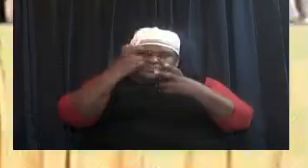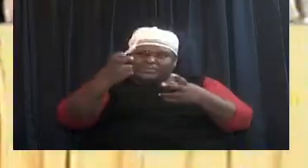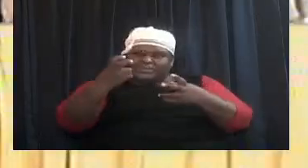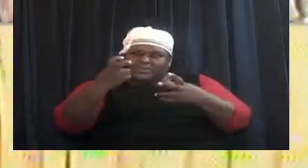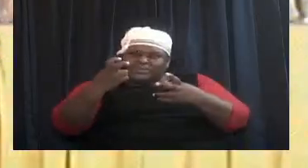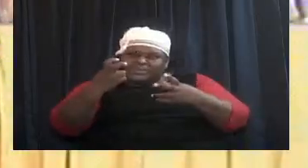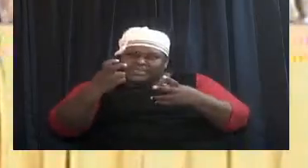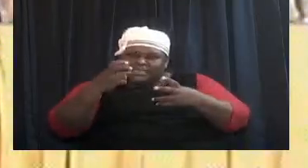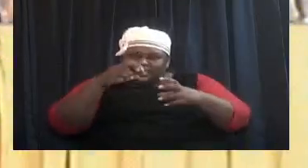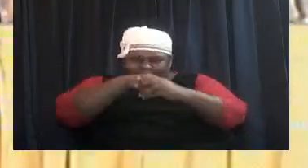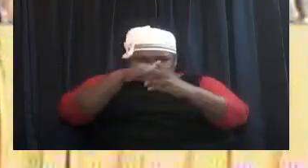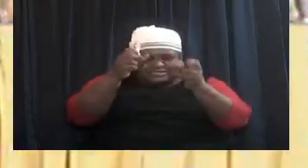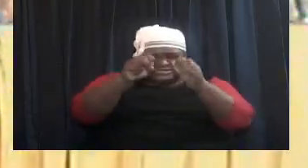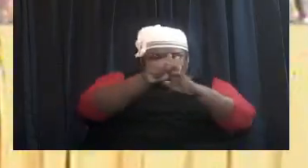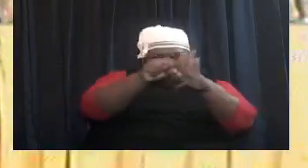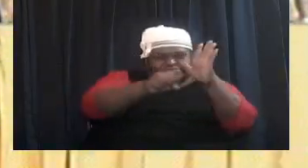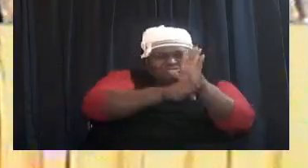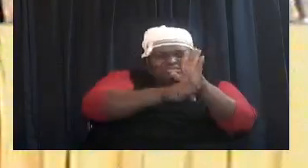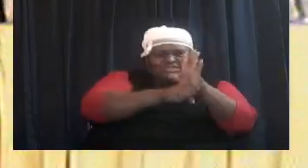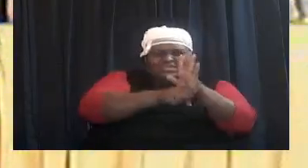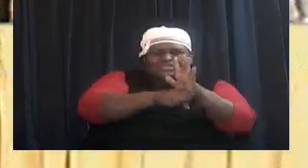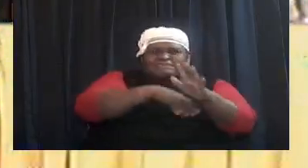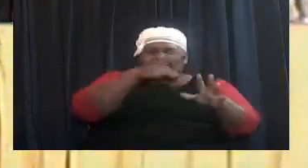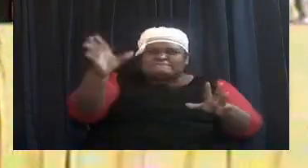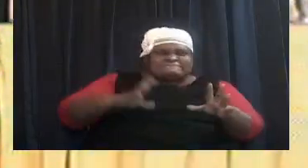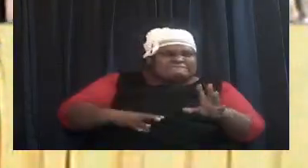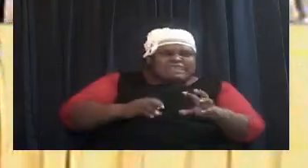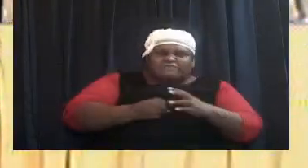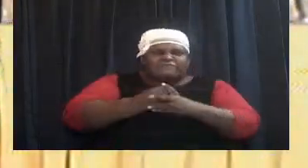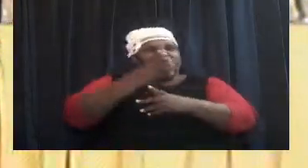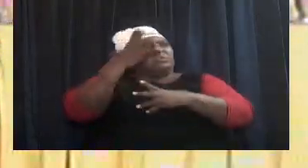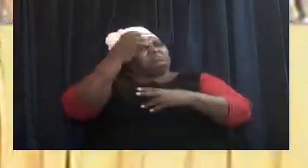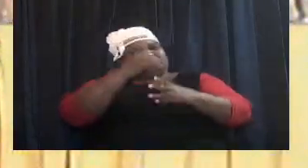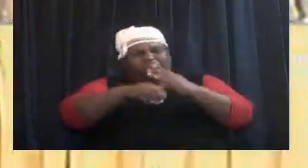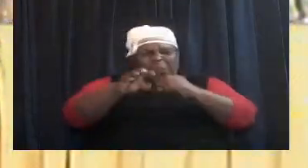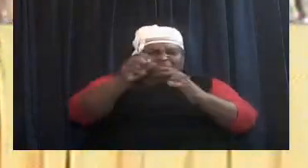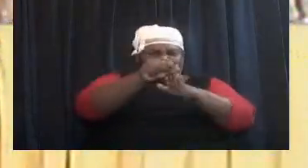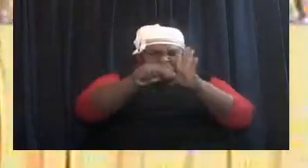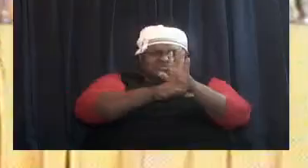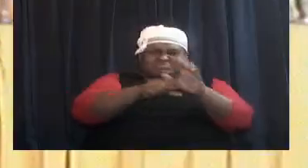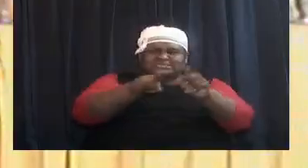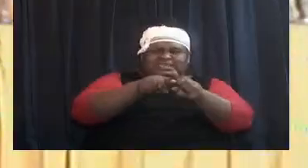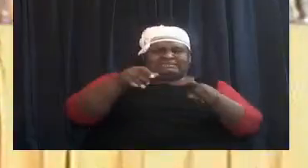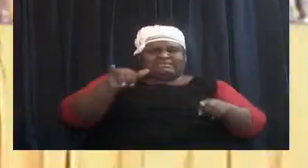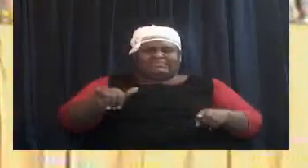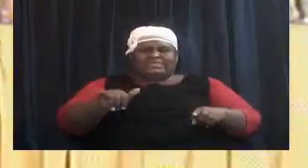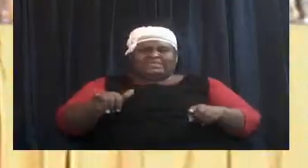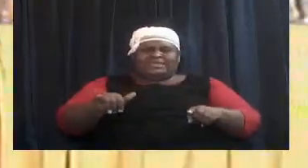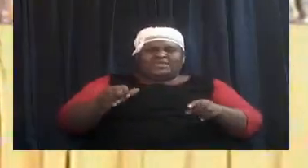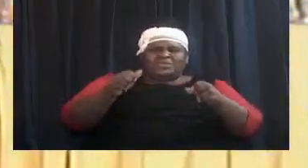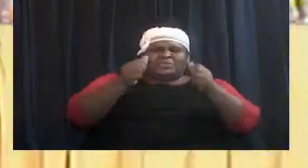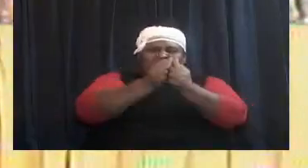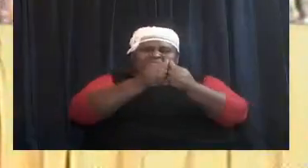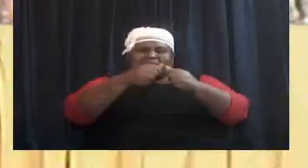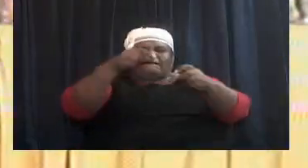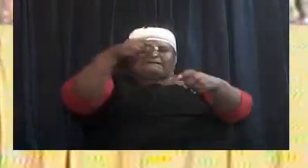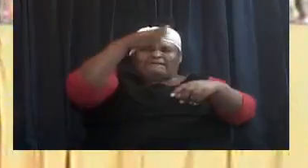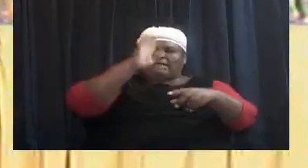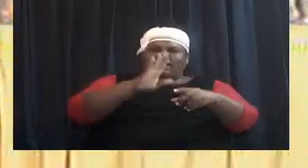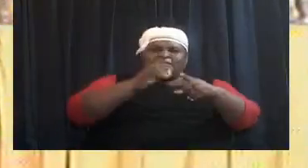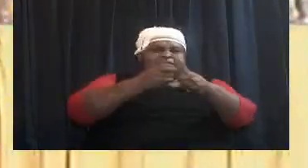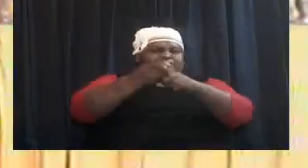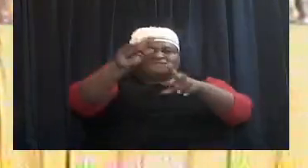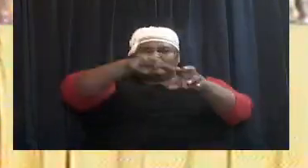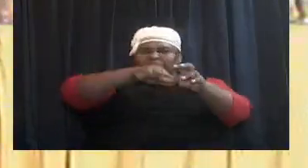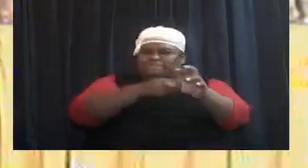never just flow into the scripture like that. They were with God from in the beginning. Bless your name,